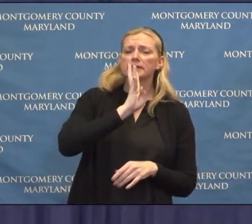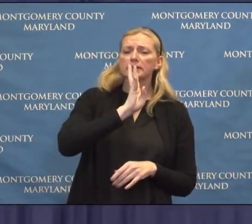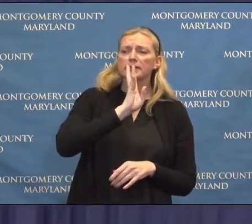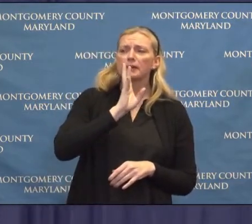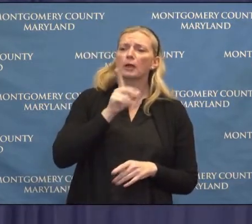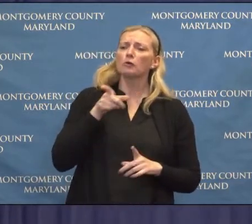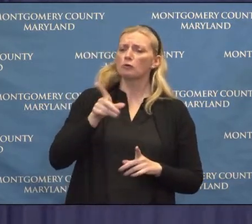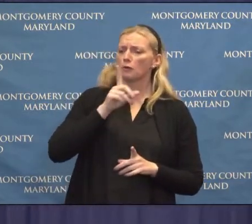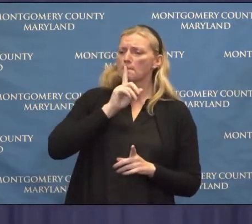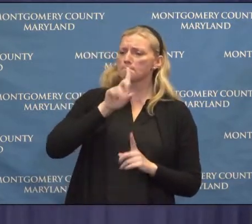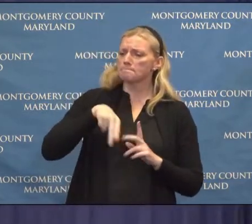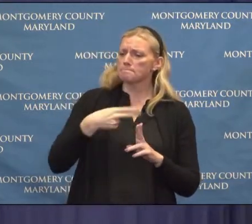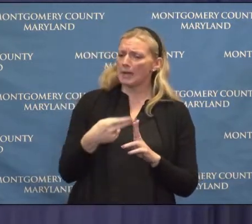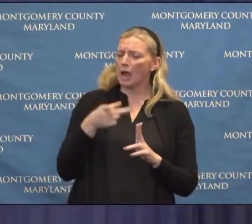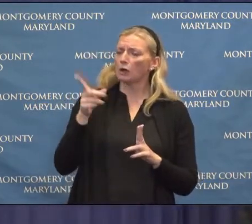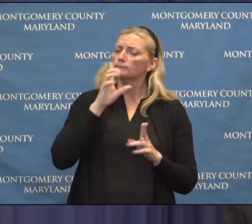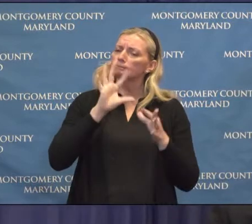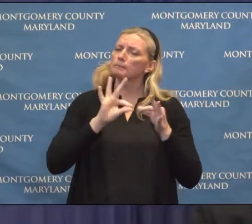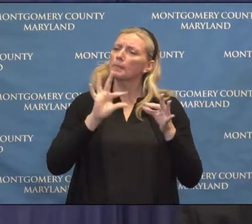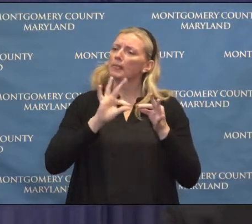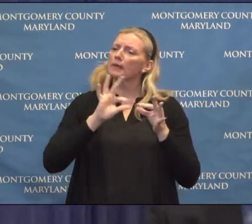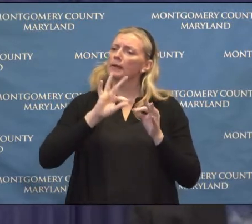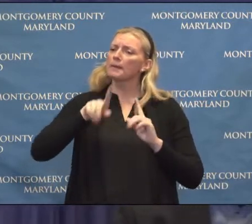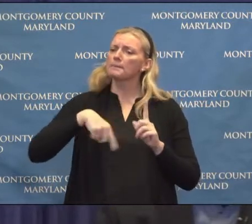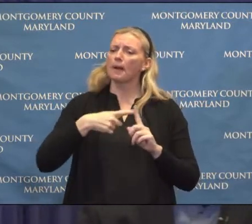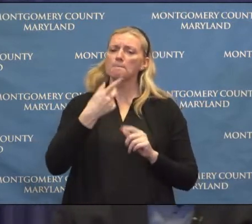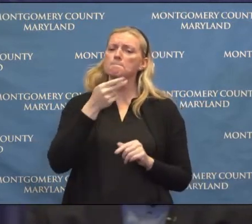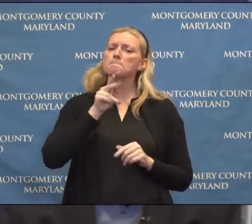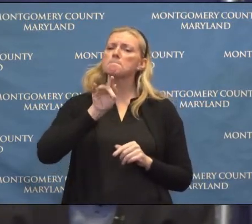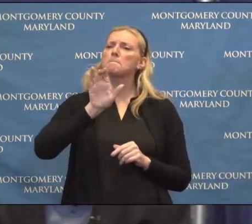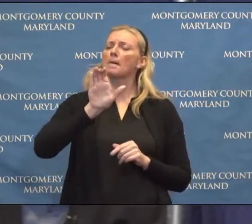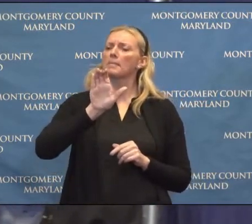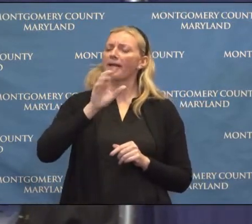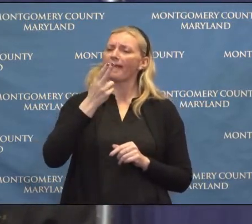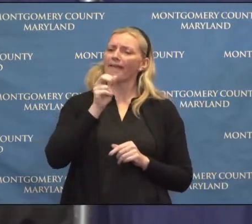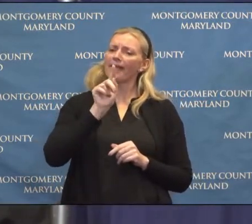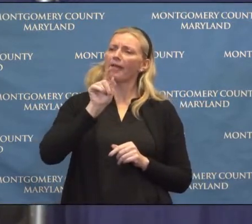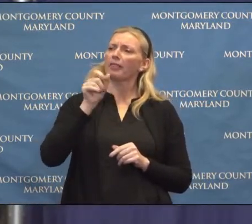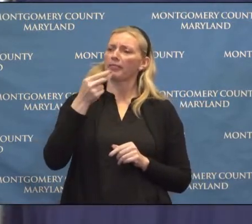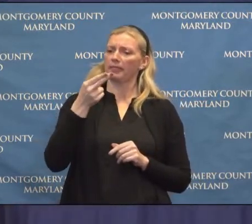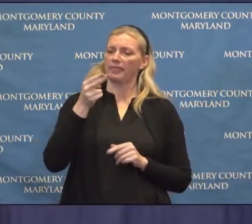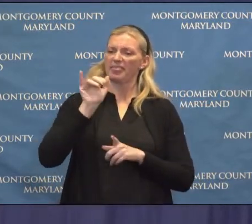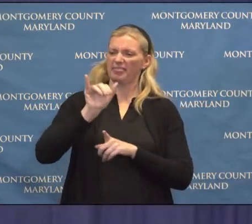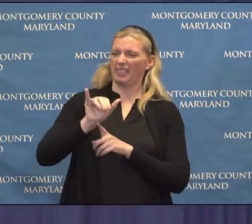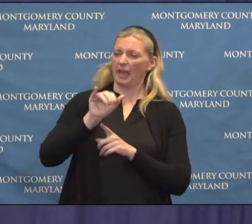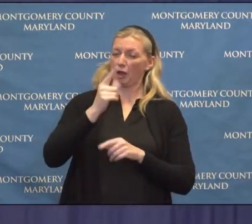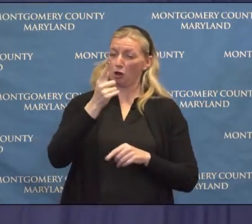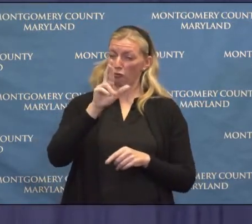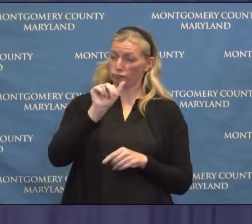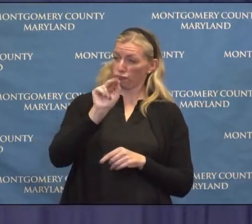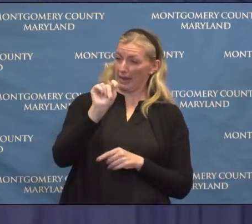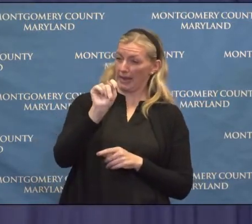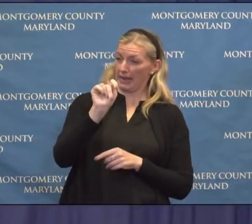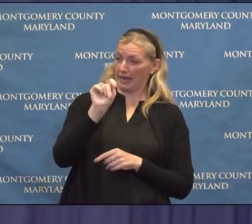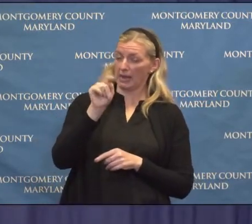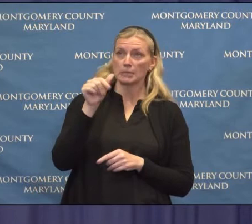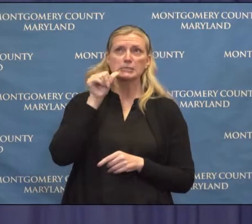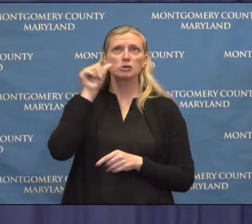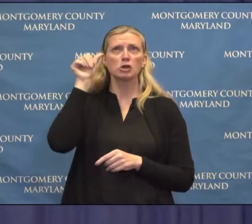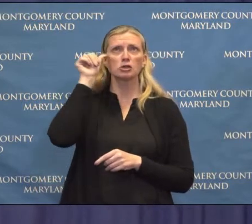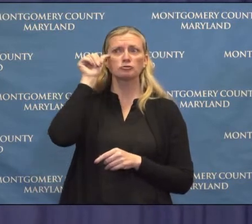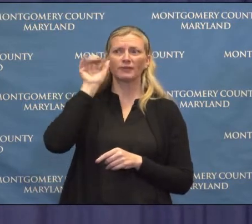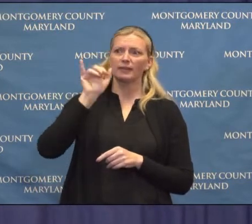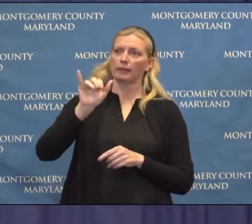the public health emergency grant that the county is offering and the fact that the application opened online yesterday.